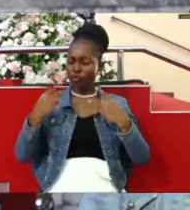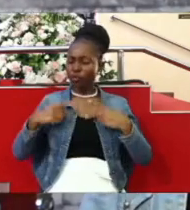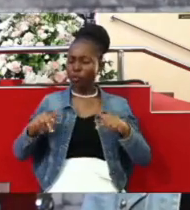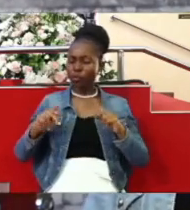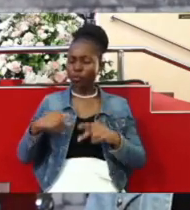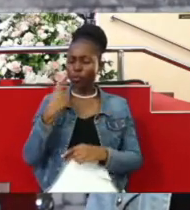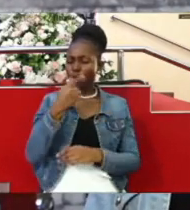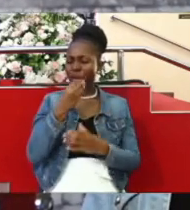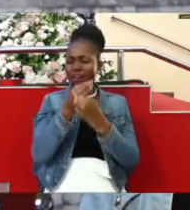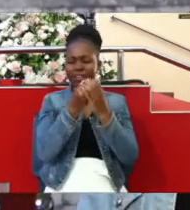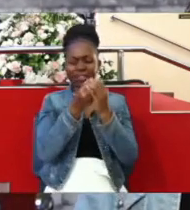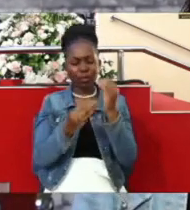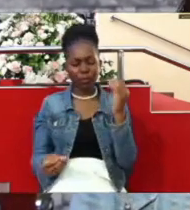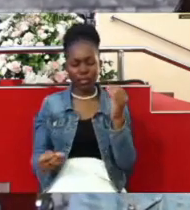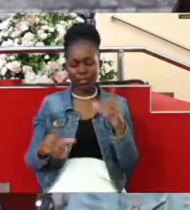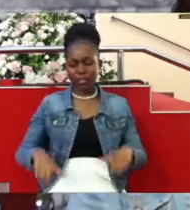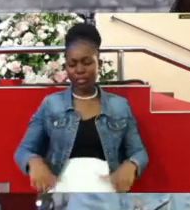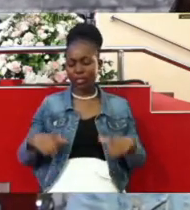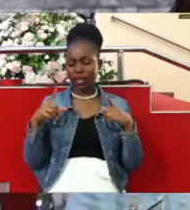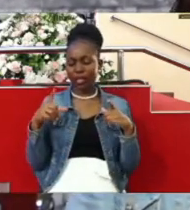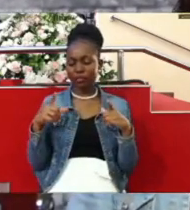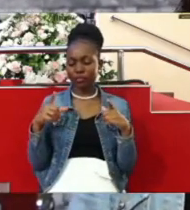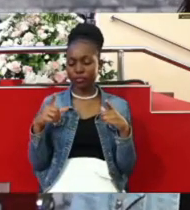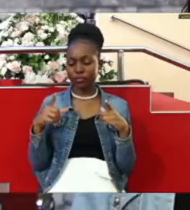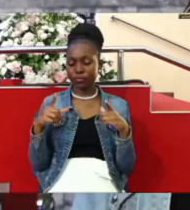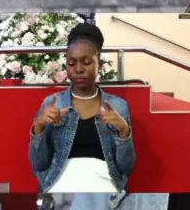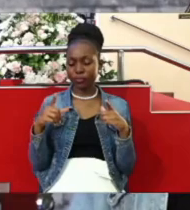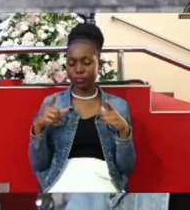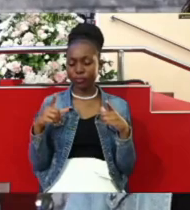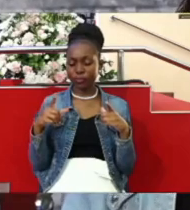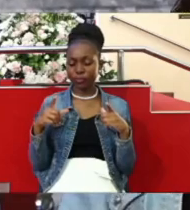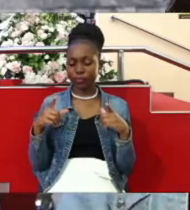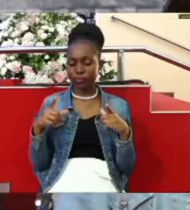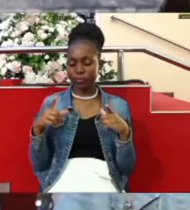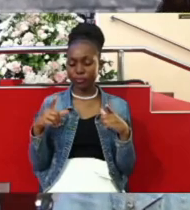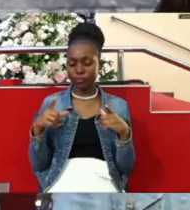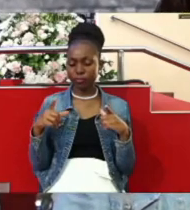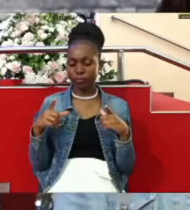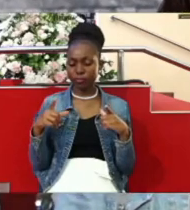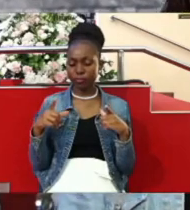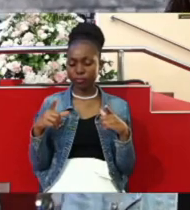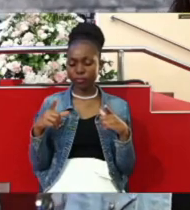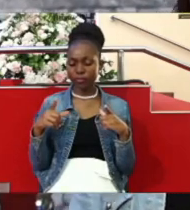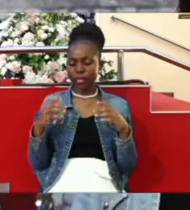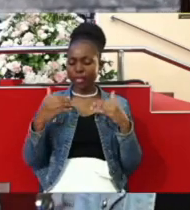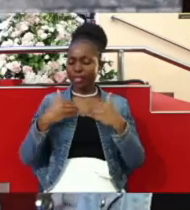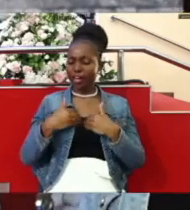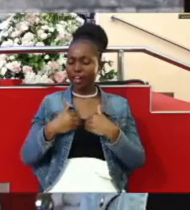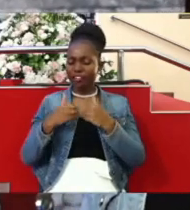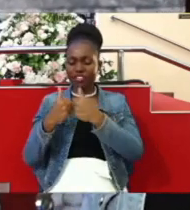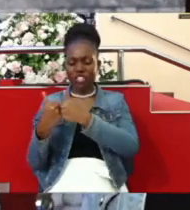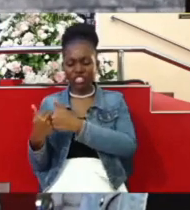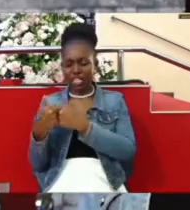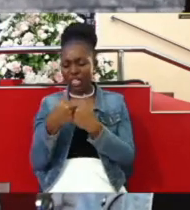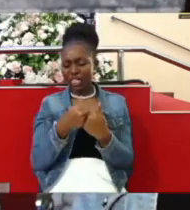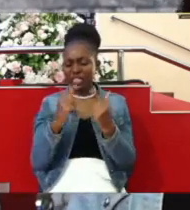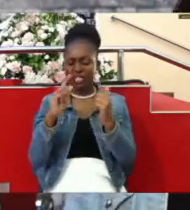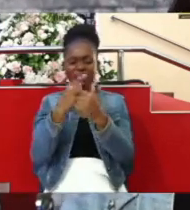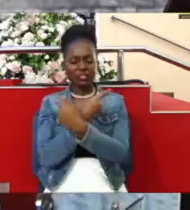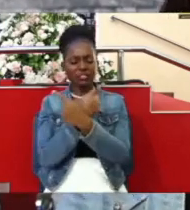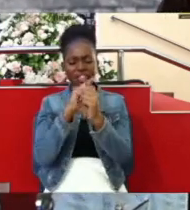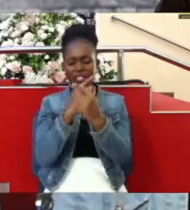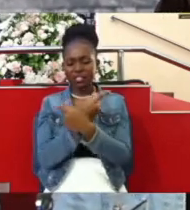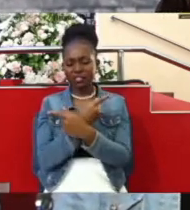discouraged in this life. Naombea mtu kama huyu ambaye anakufa moyo. They are having so many battles in this life. Amekuwa na